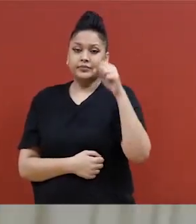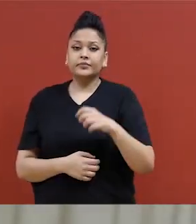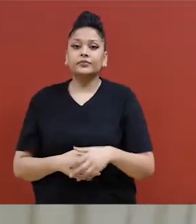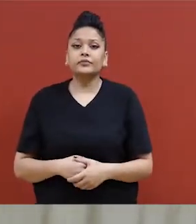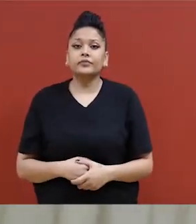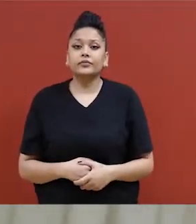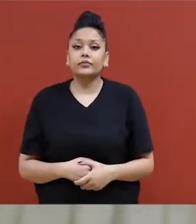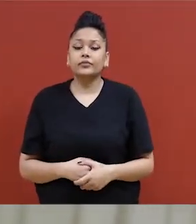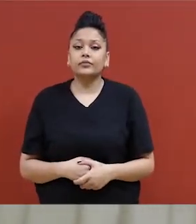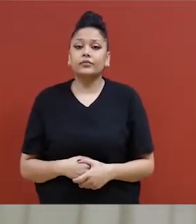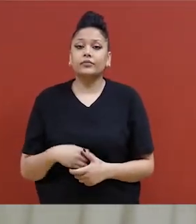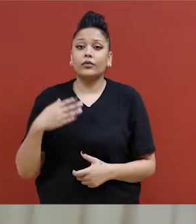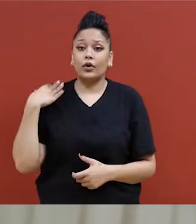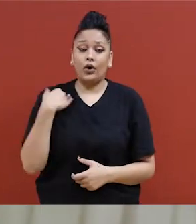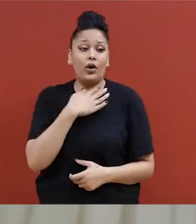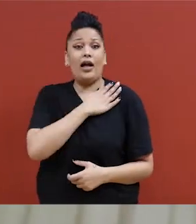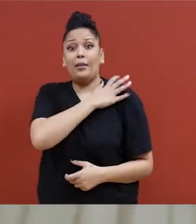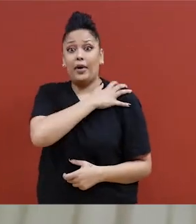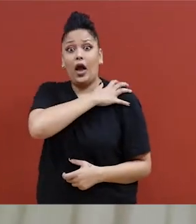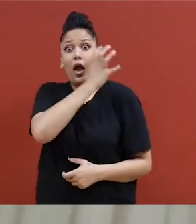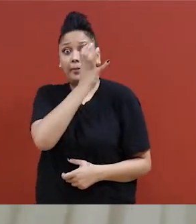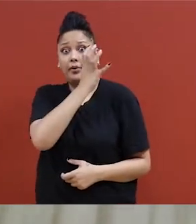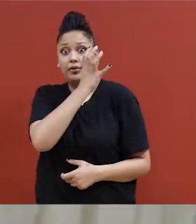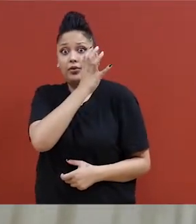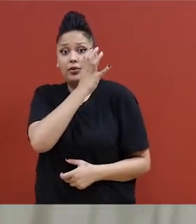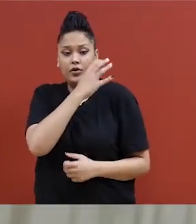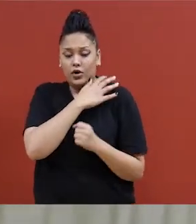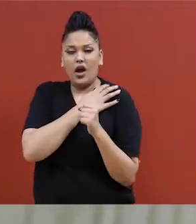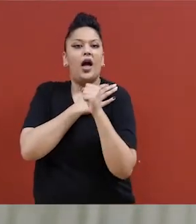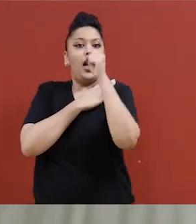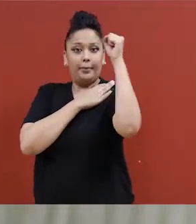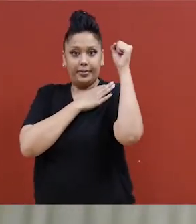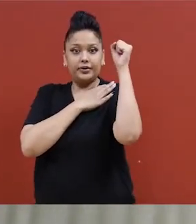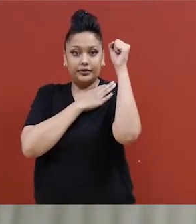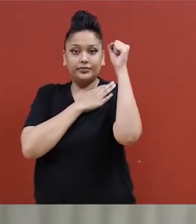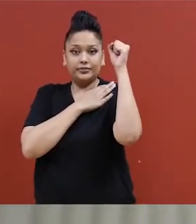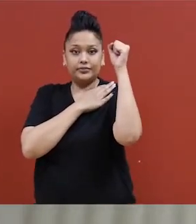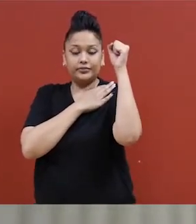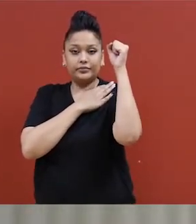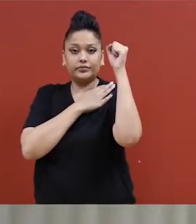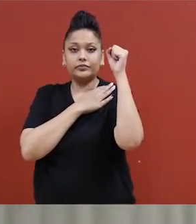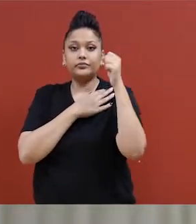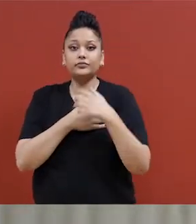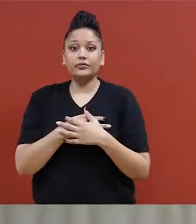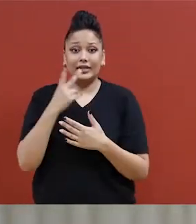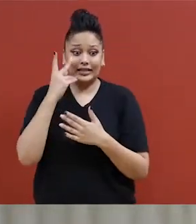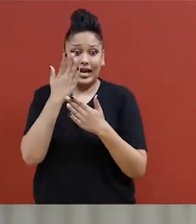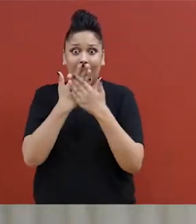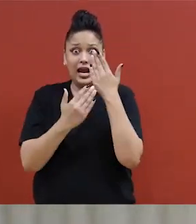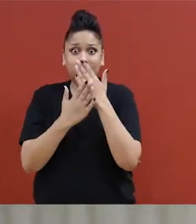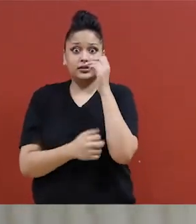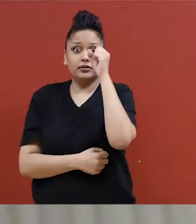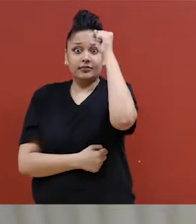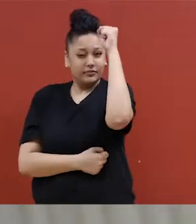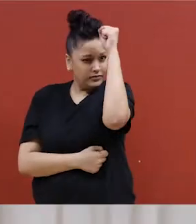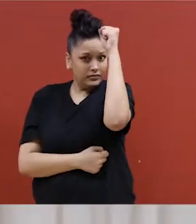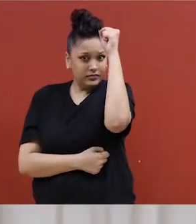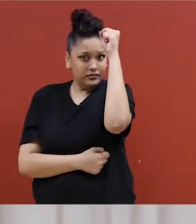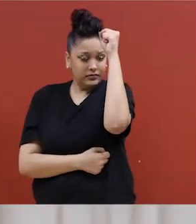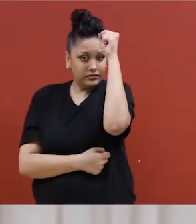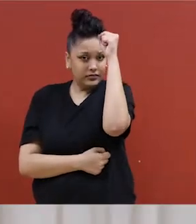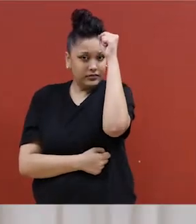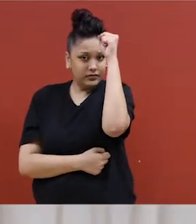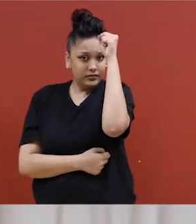still holding on. You saw me with my upper hand, with my hand up high,